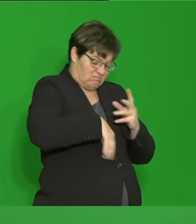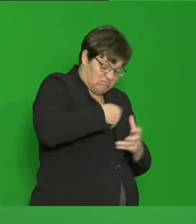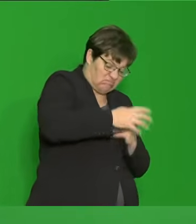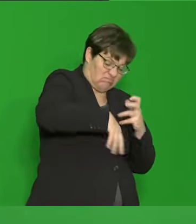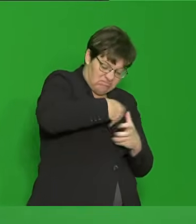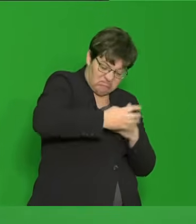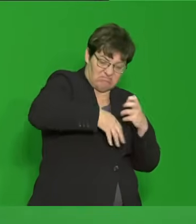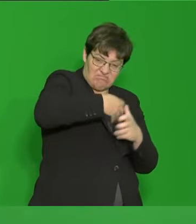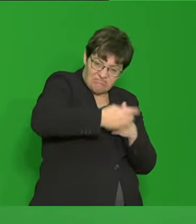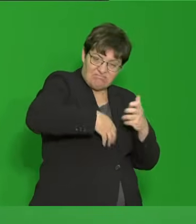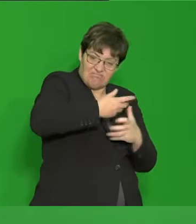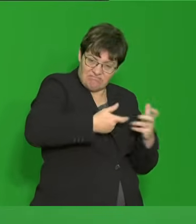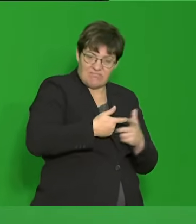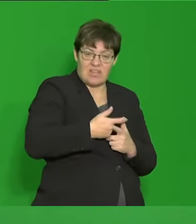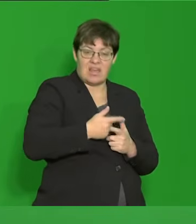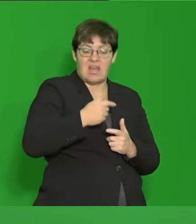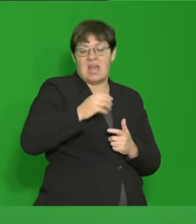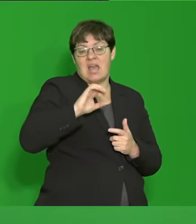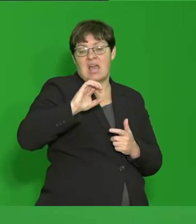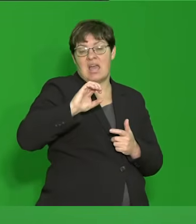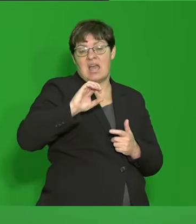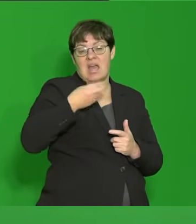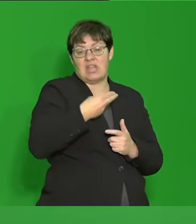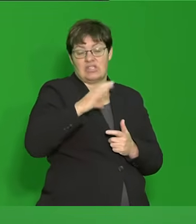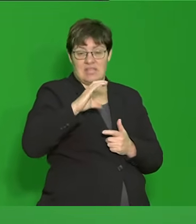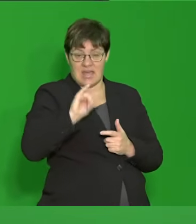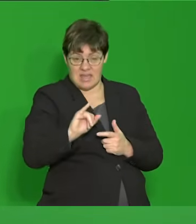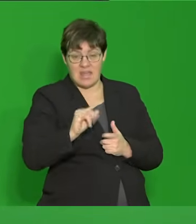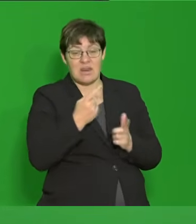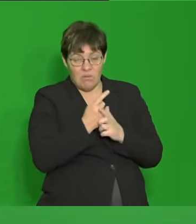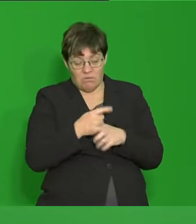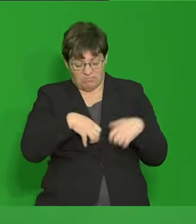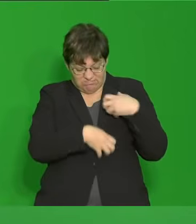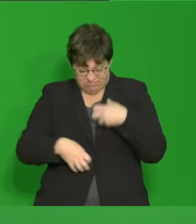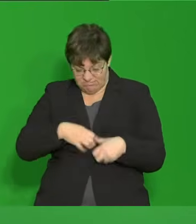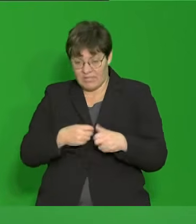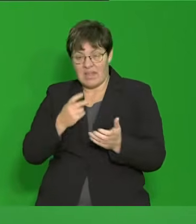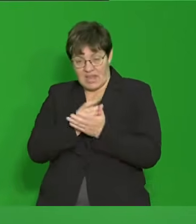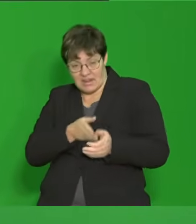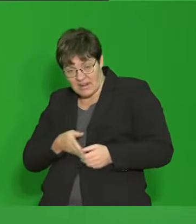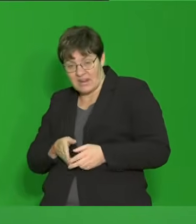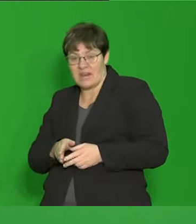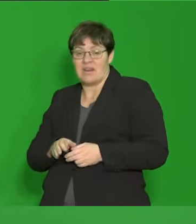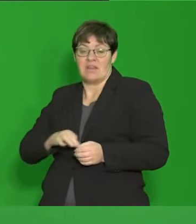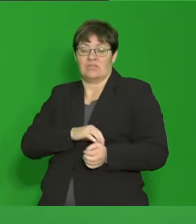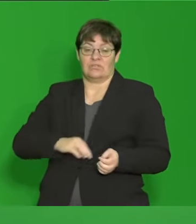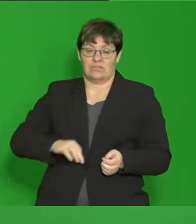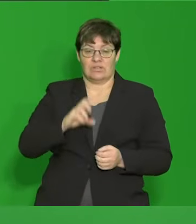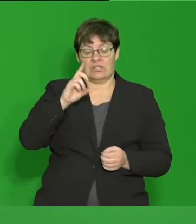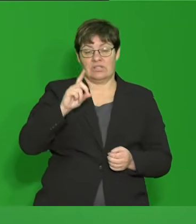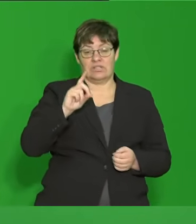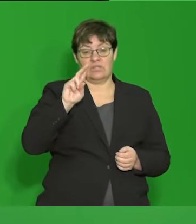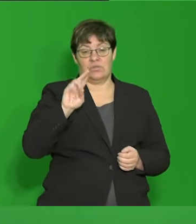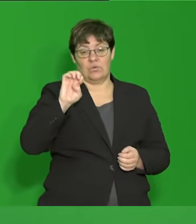in the stomach being churned and mixed with the gastric juices before it moves into the duodenum. Again, that is an important process